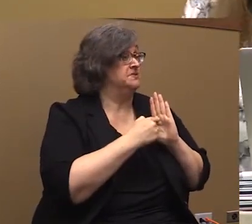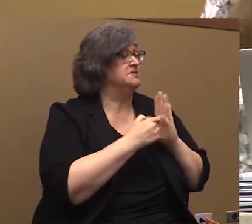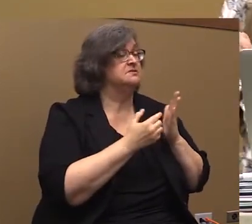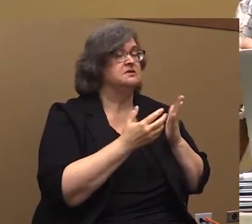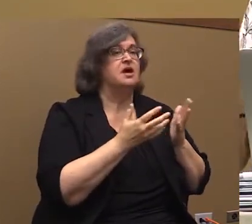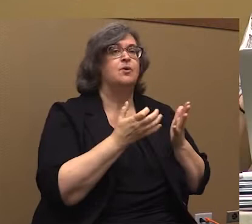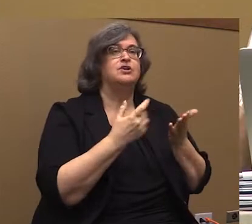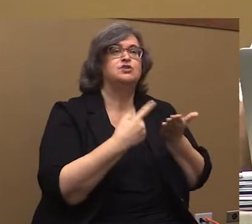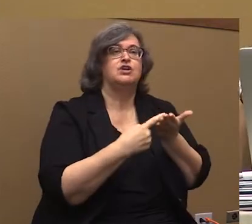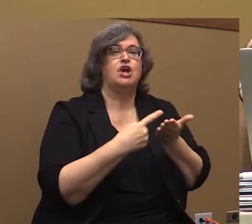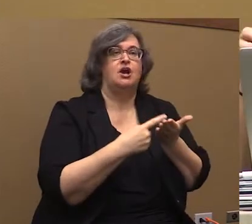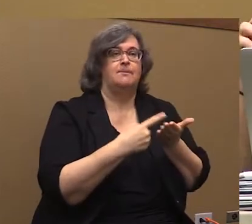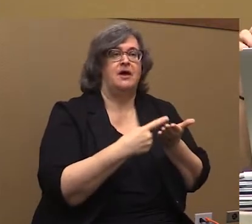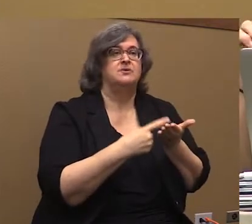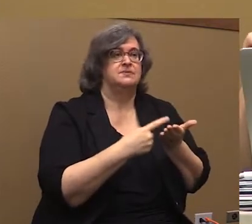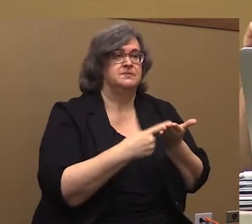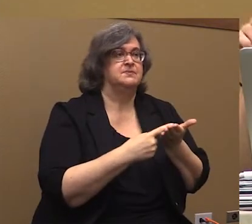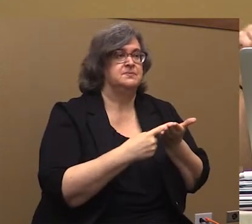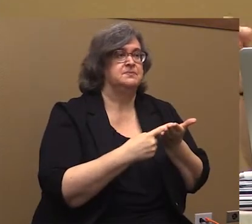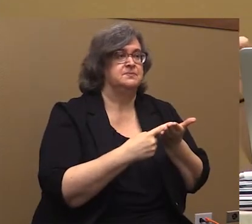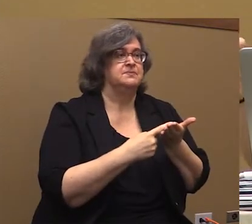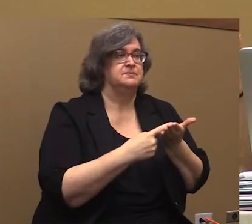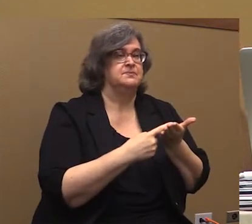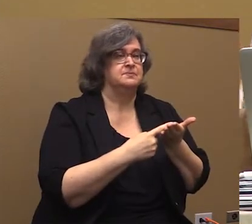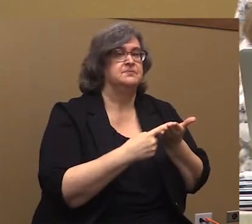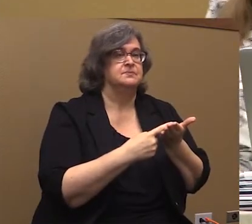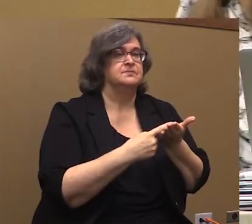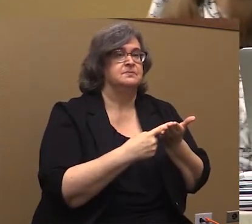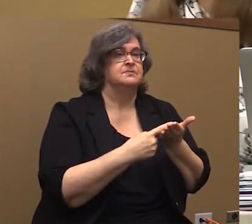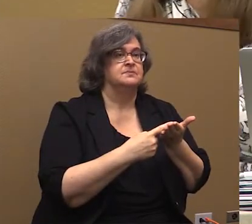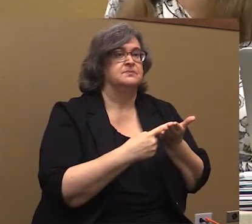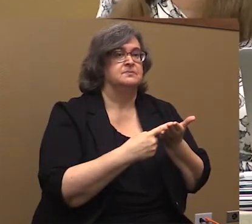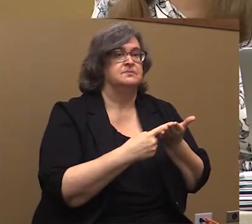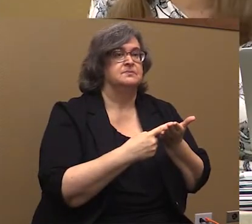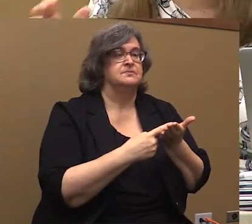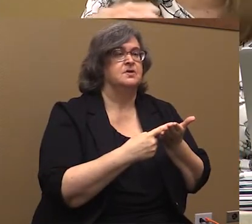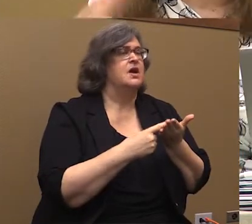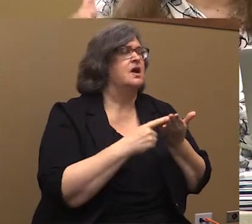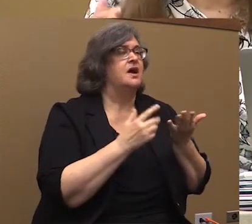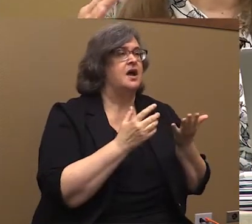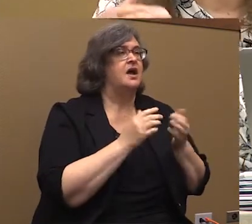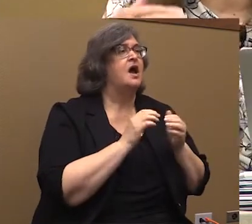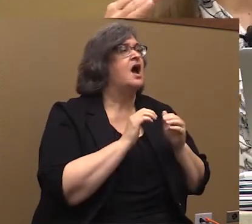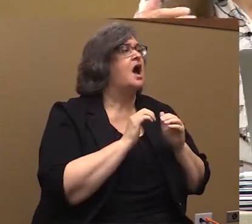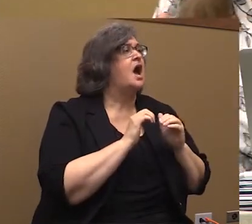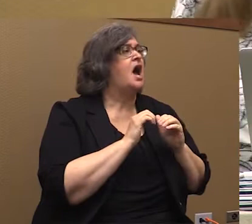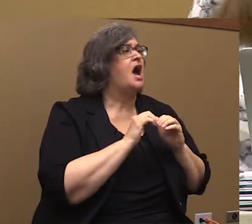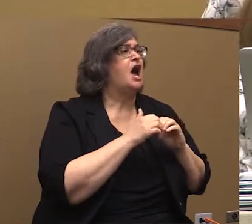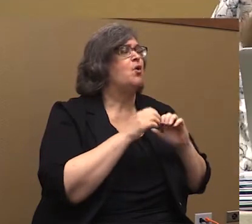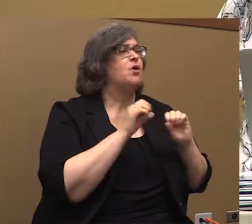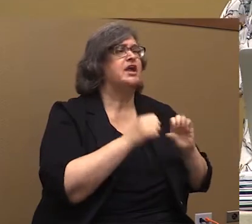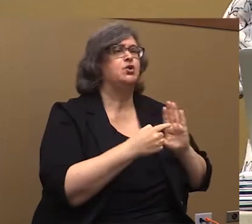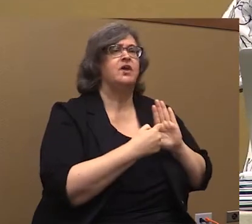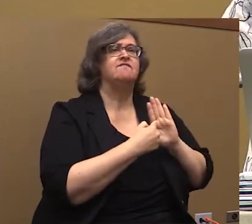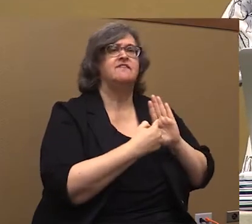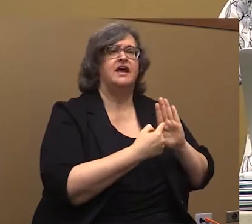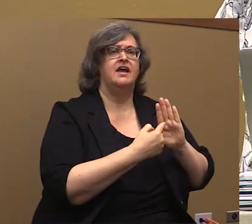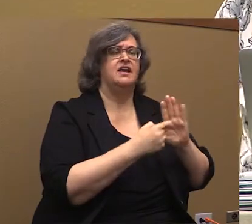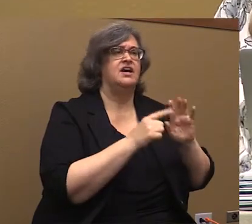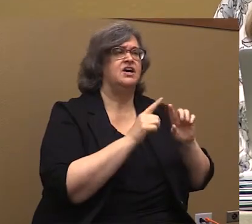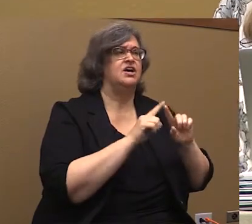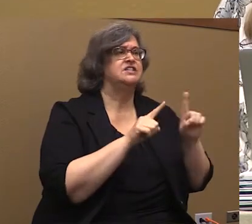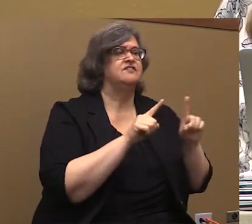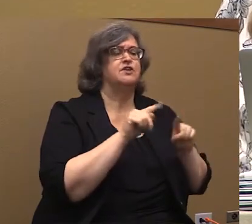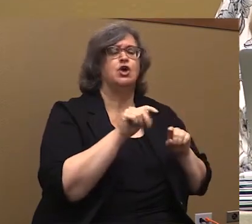bit more. And I have some examples that I'd like you to talk about.